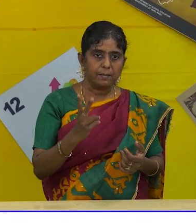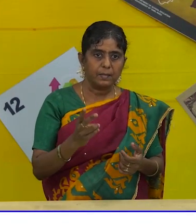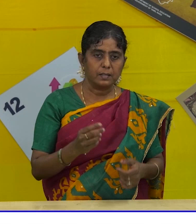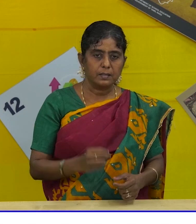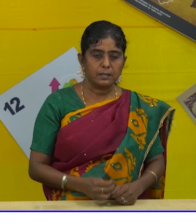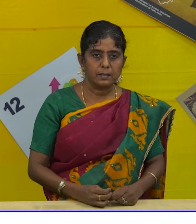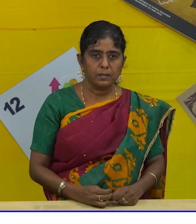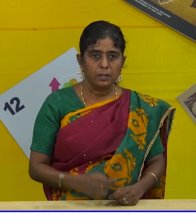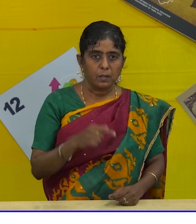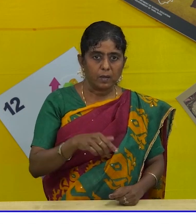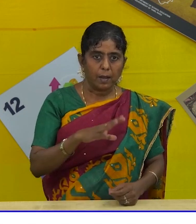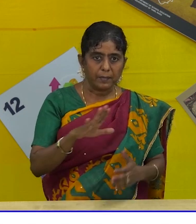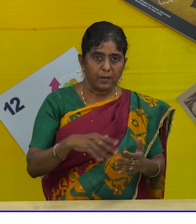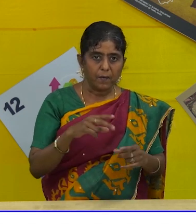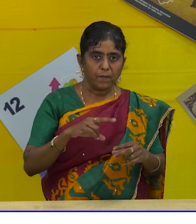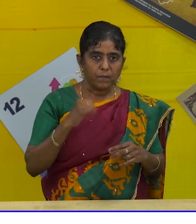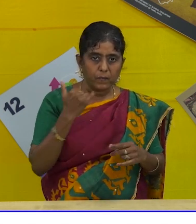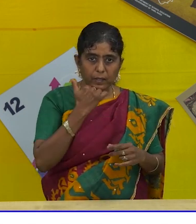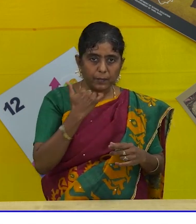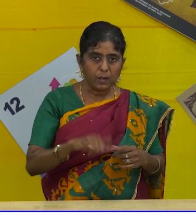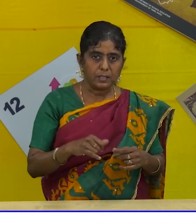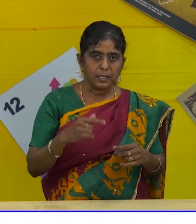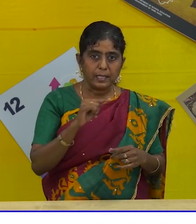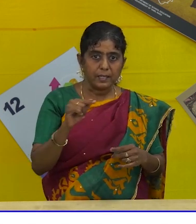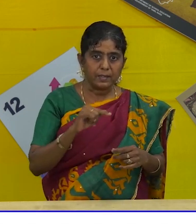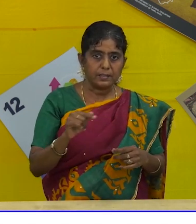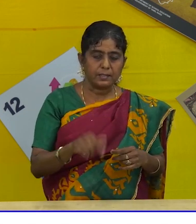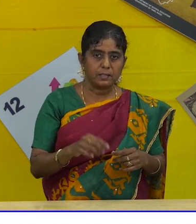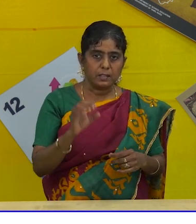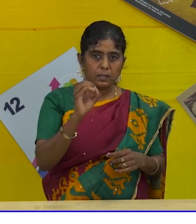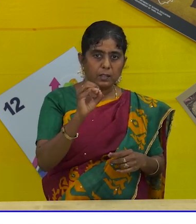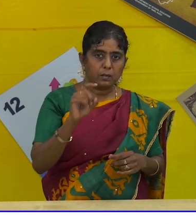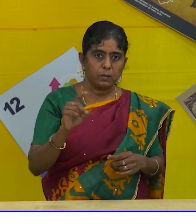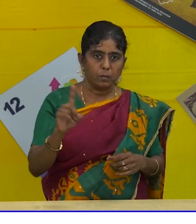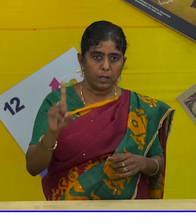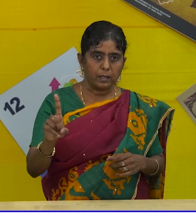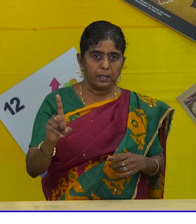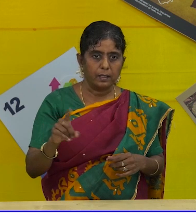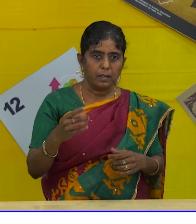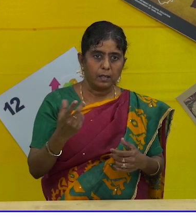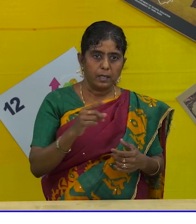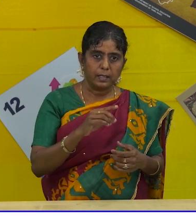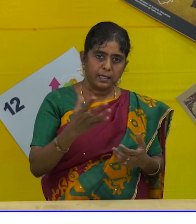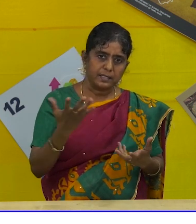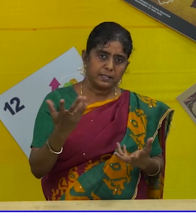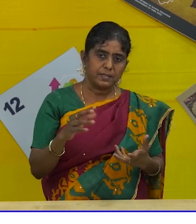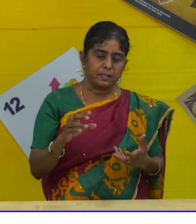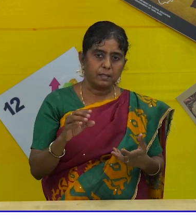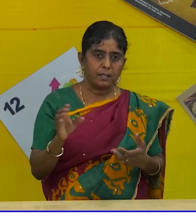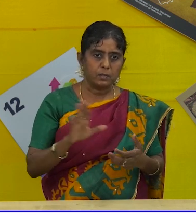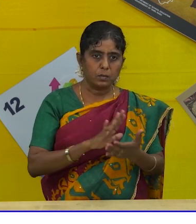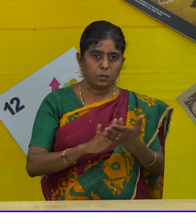variables, if you obtain a false equation such as 0 equal to 1 or 0 equal to minus